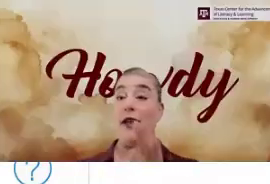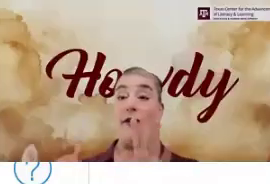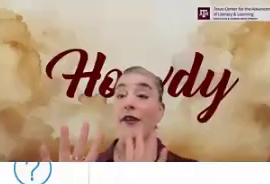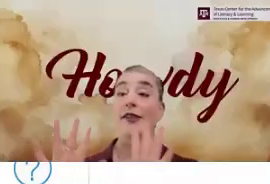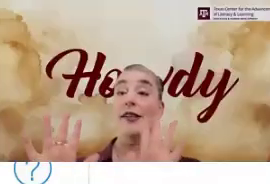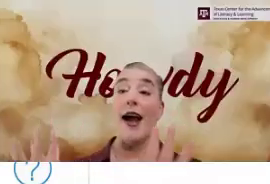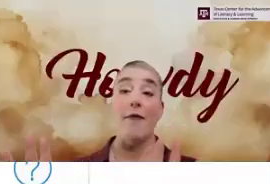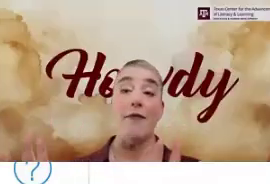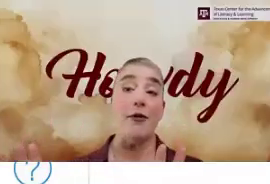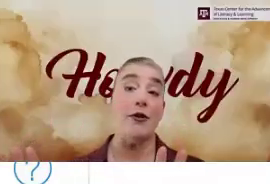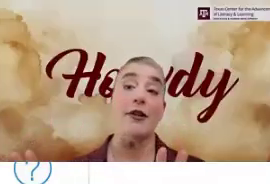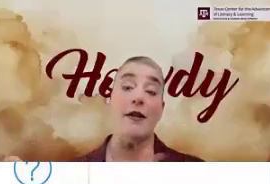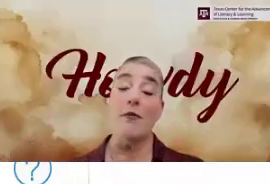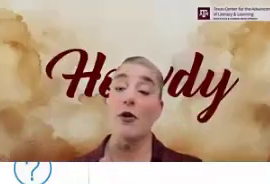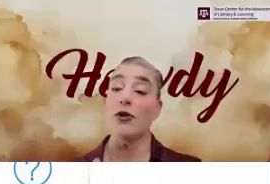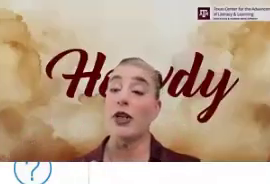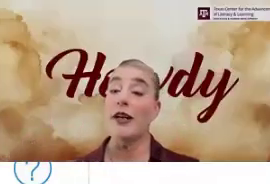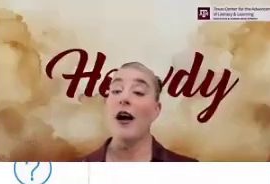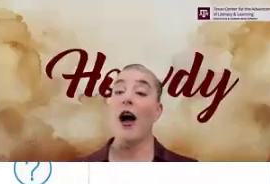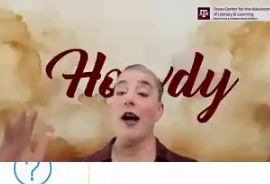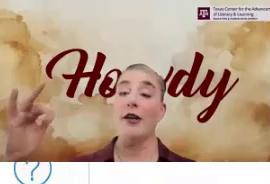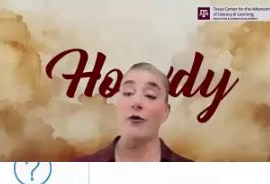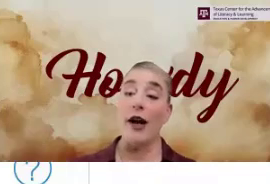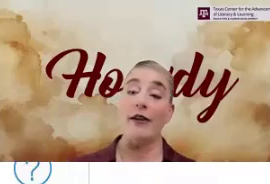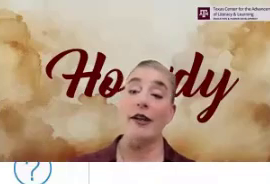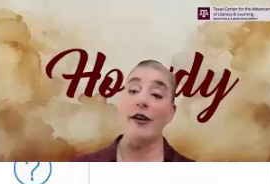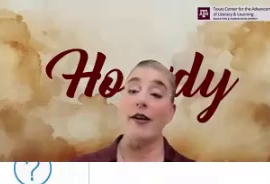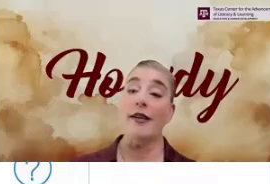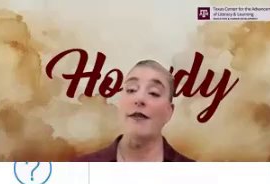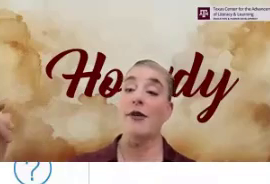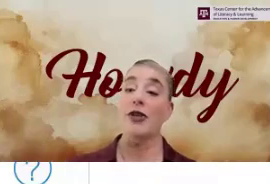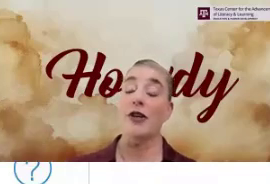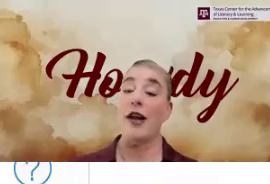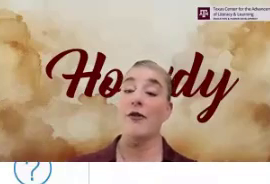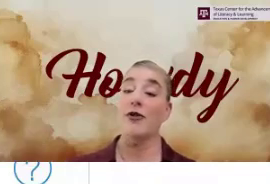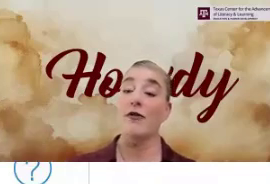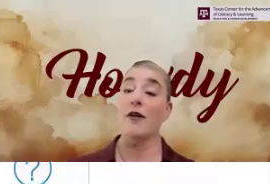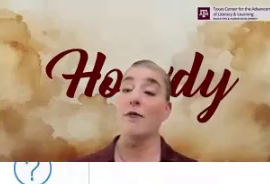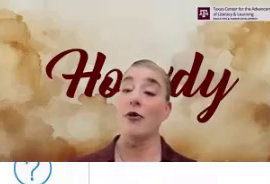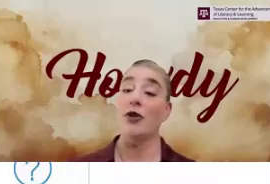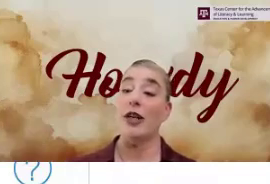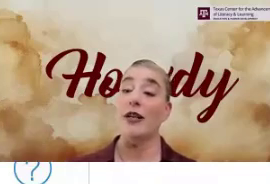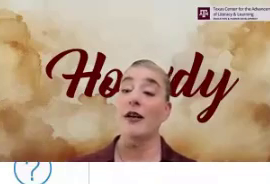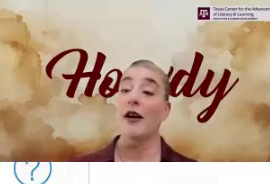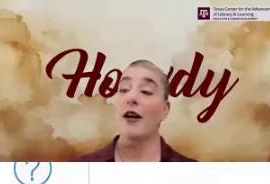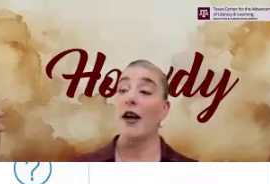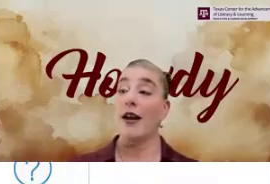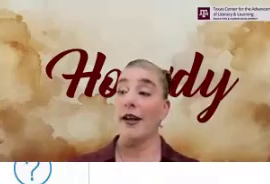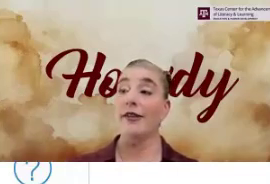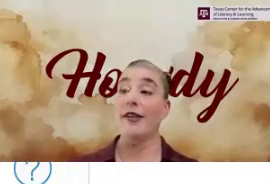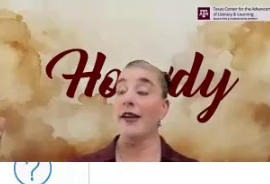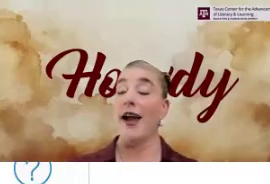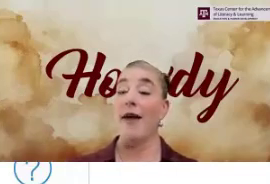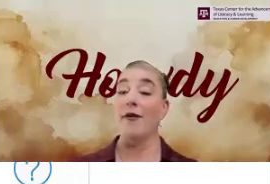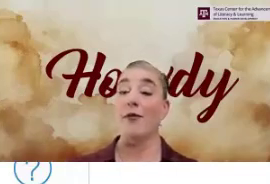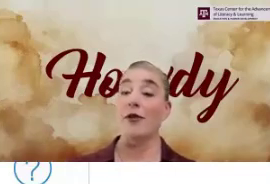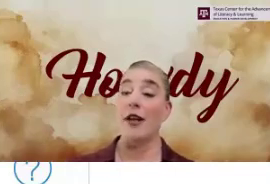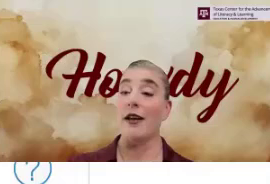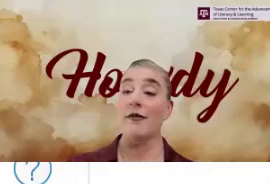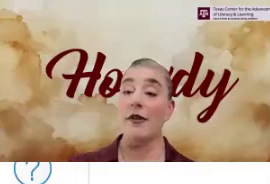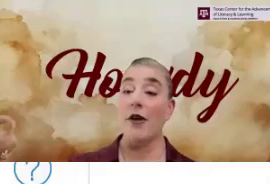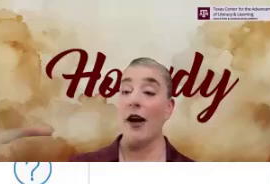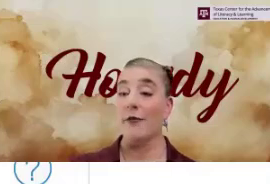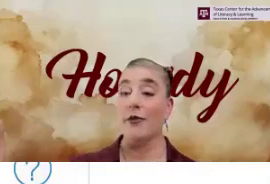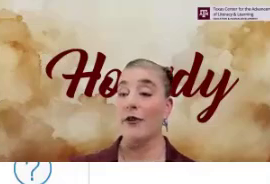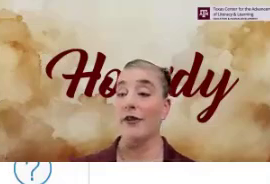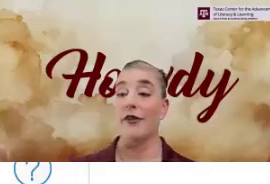my email. Like if I send a happy birthday emoji, I could right click on the image and do the emoji, and I could say that happy